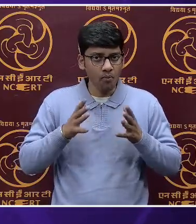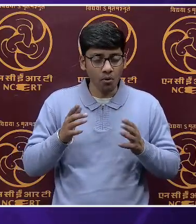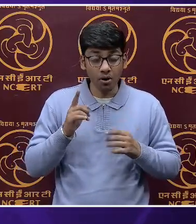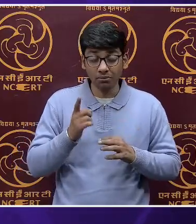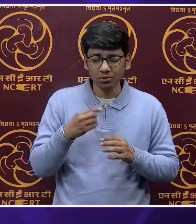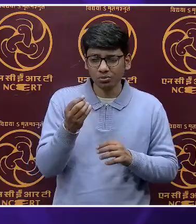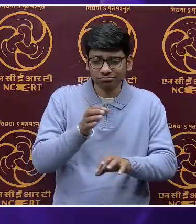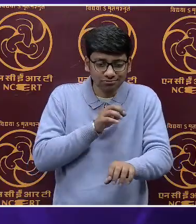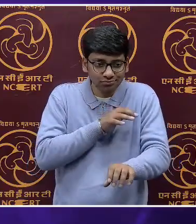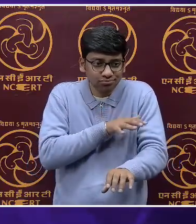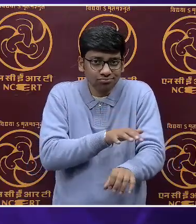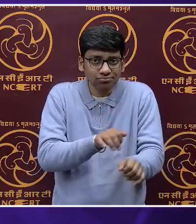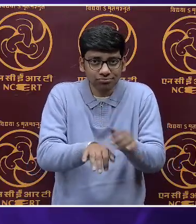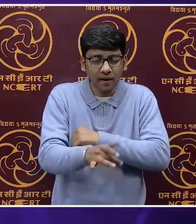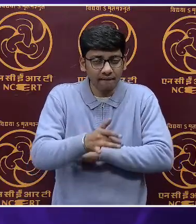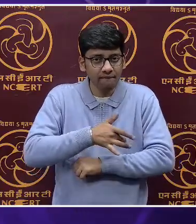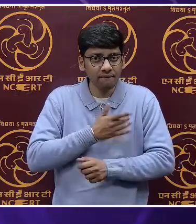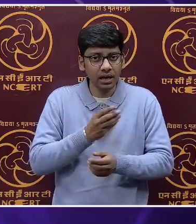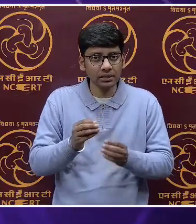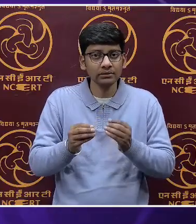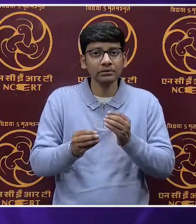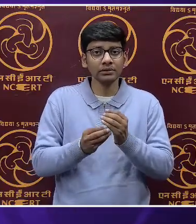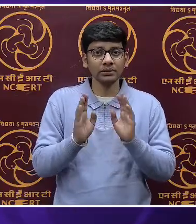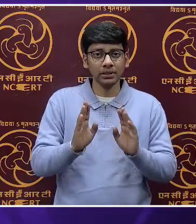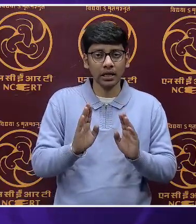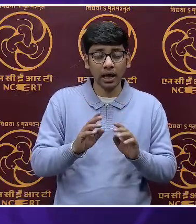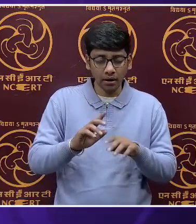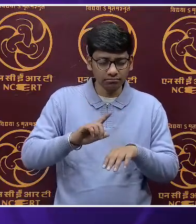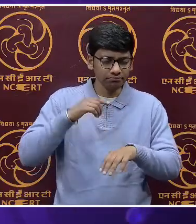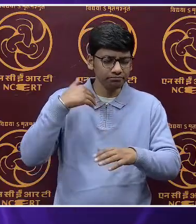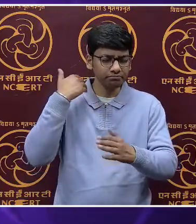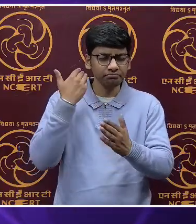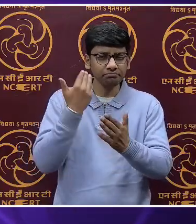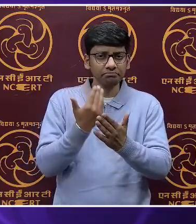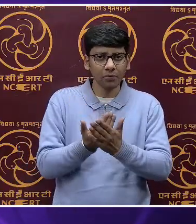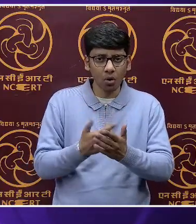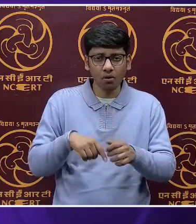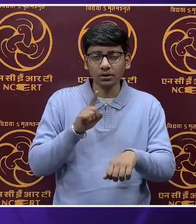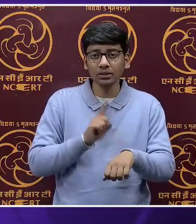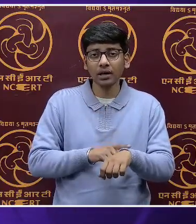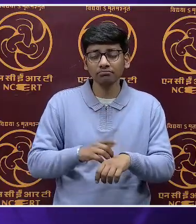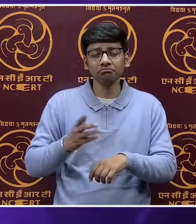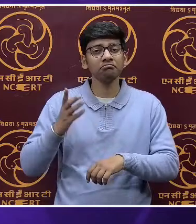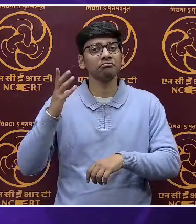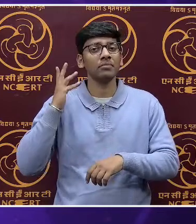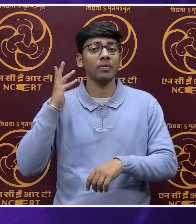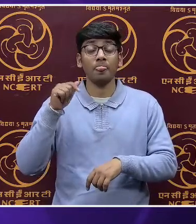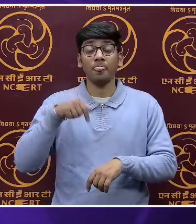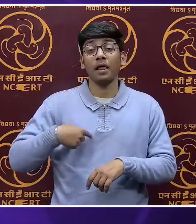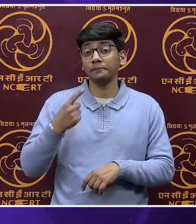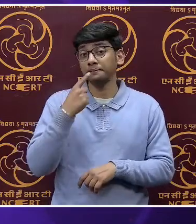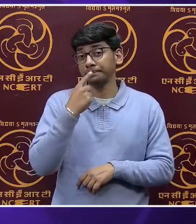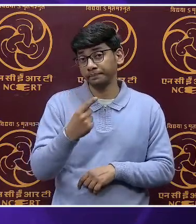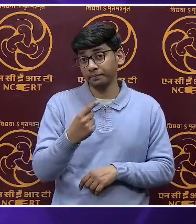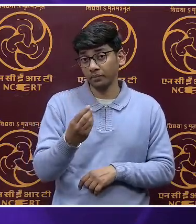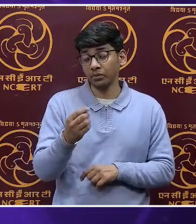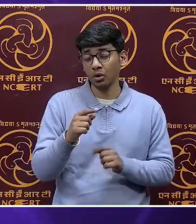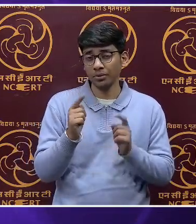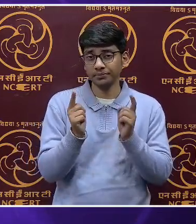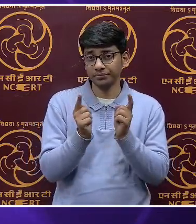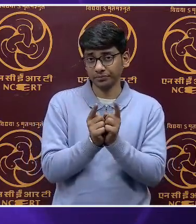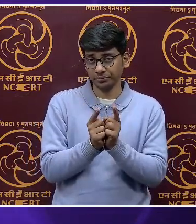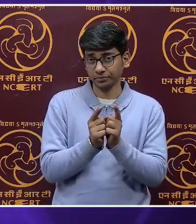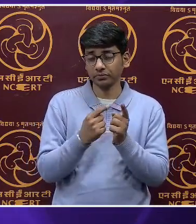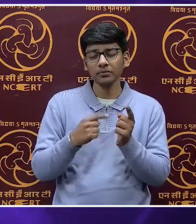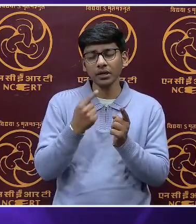of us, and something which we have waited for so long. Yeah. Right. And here, let me tell you a little